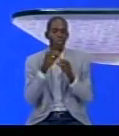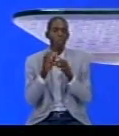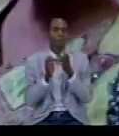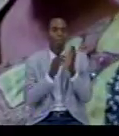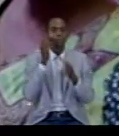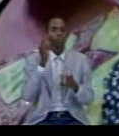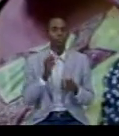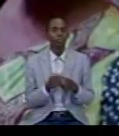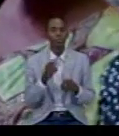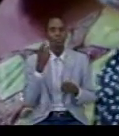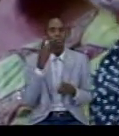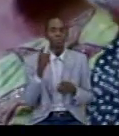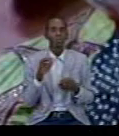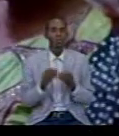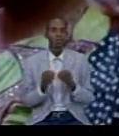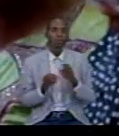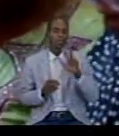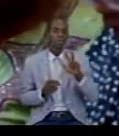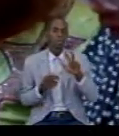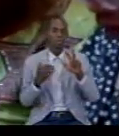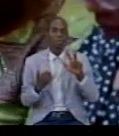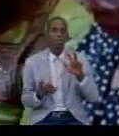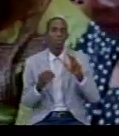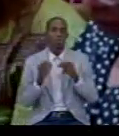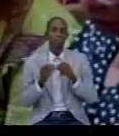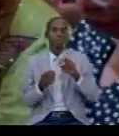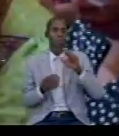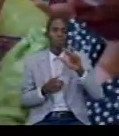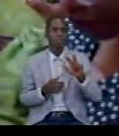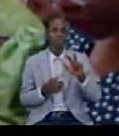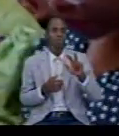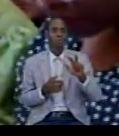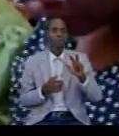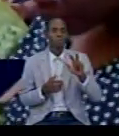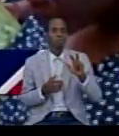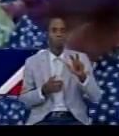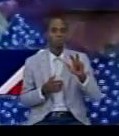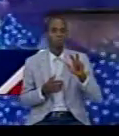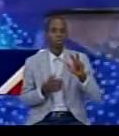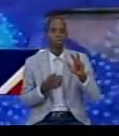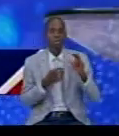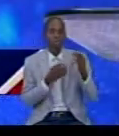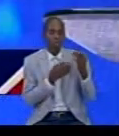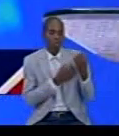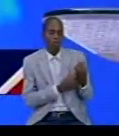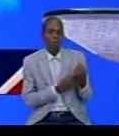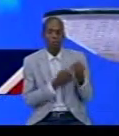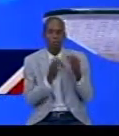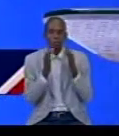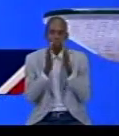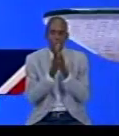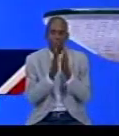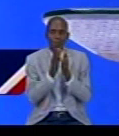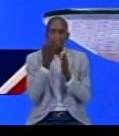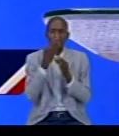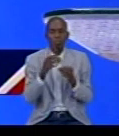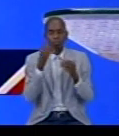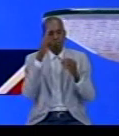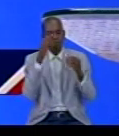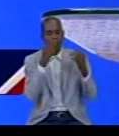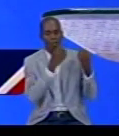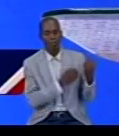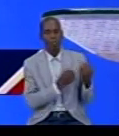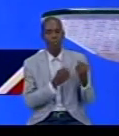name. Look at number three now. Number three, confident prayer of faith under